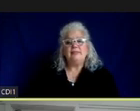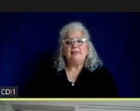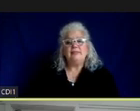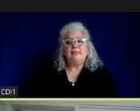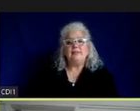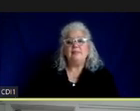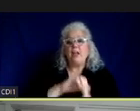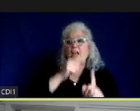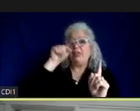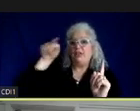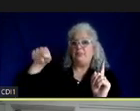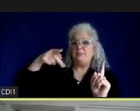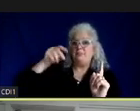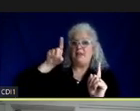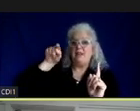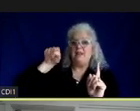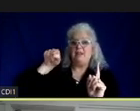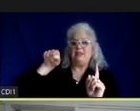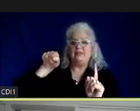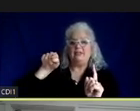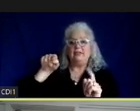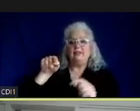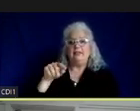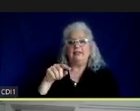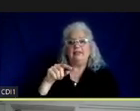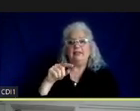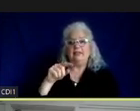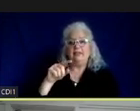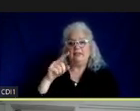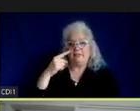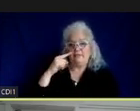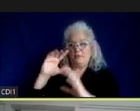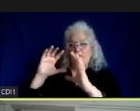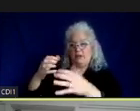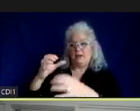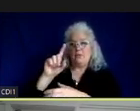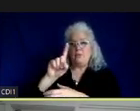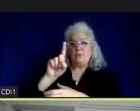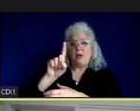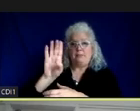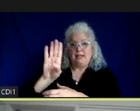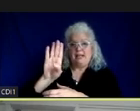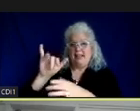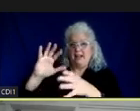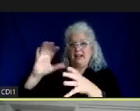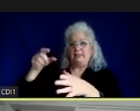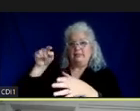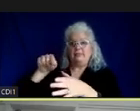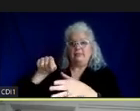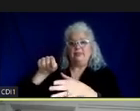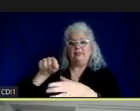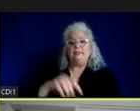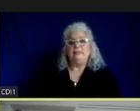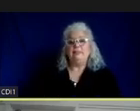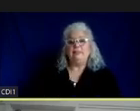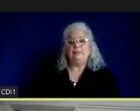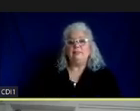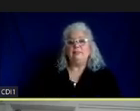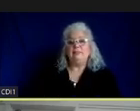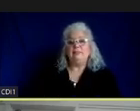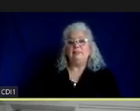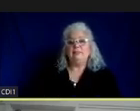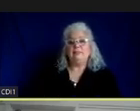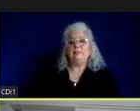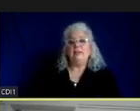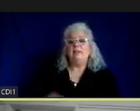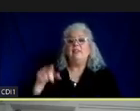1B tier 1, that's school and child care providers, when we launched up to the capacity of vaccinating more than 1,000 individuals